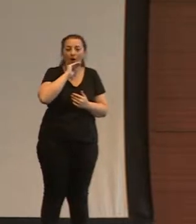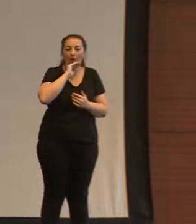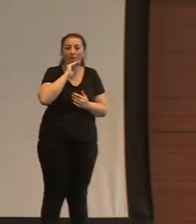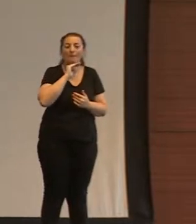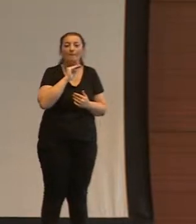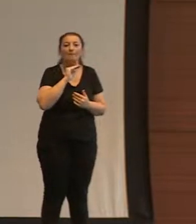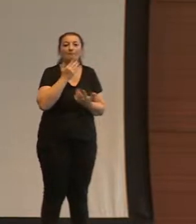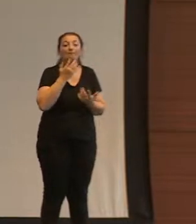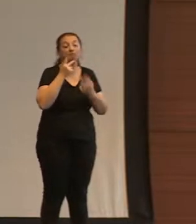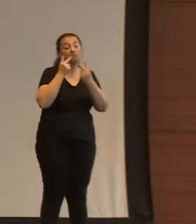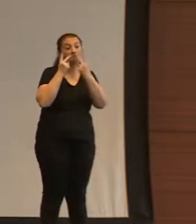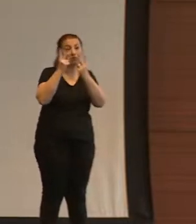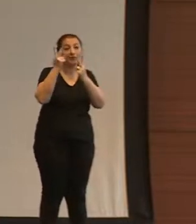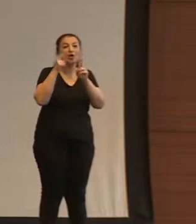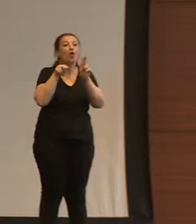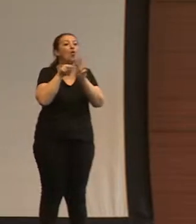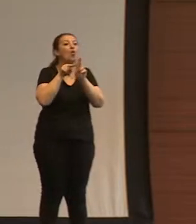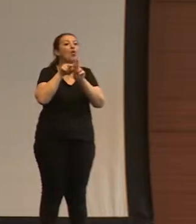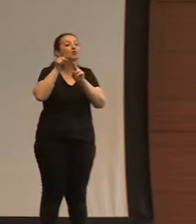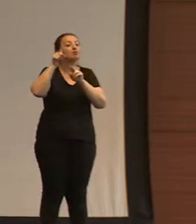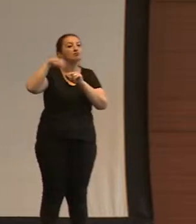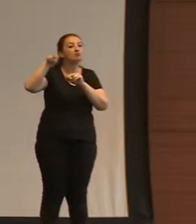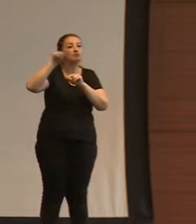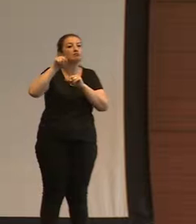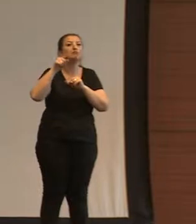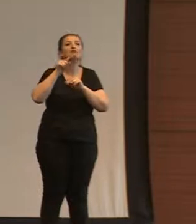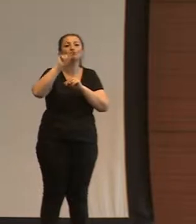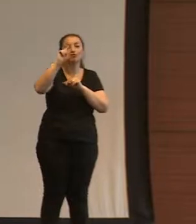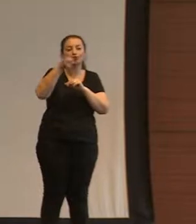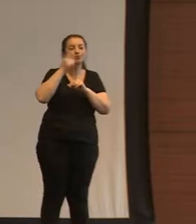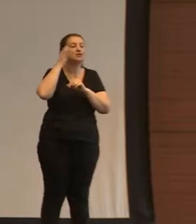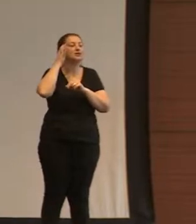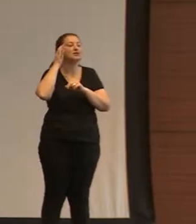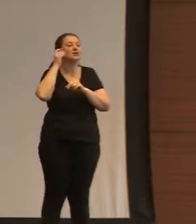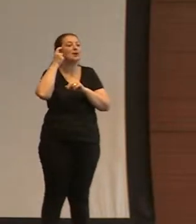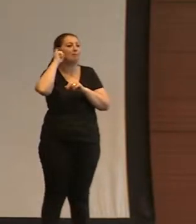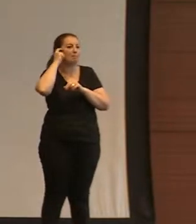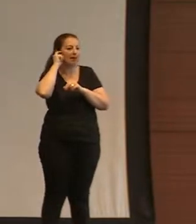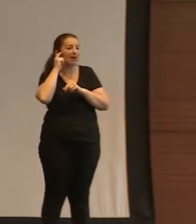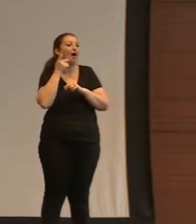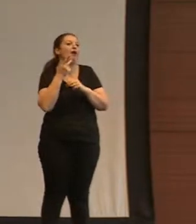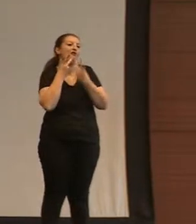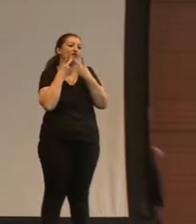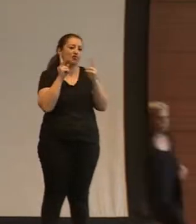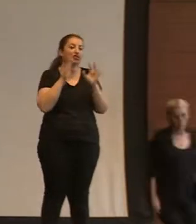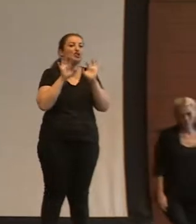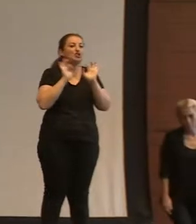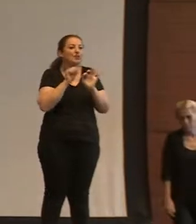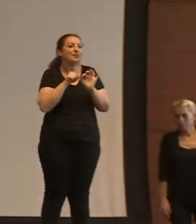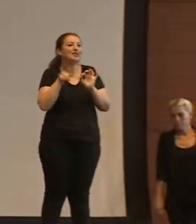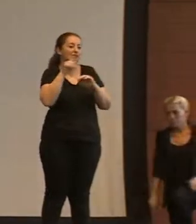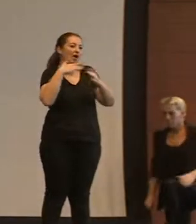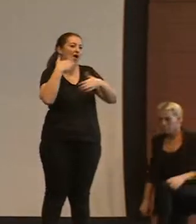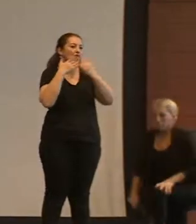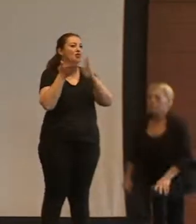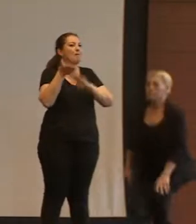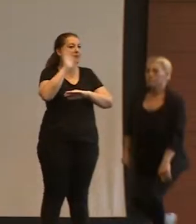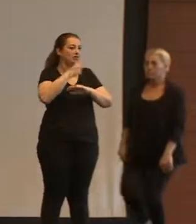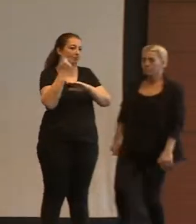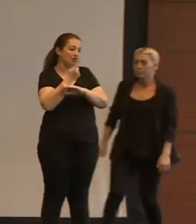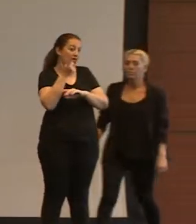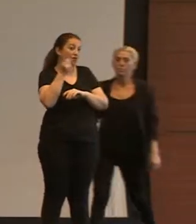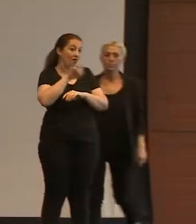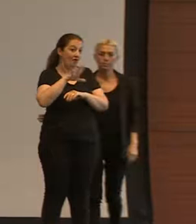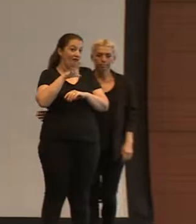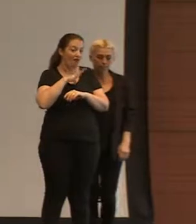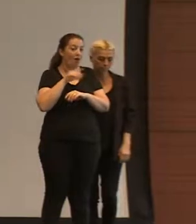the brain creates the mind there was this consortium in europe we obtained some data and we reached some results and that was